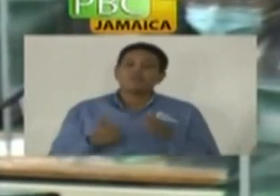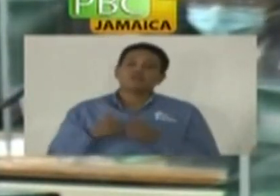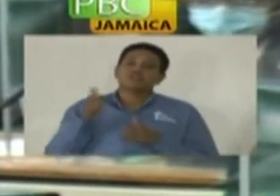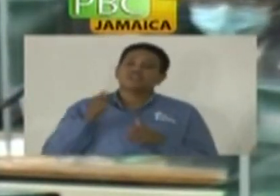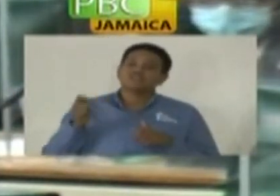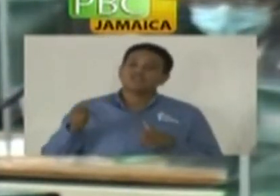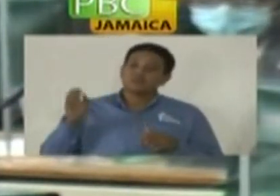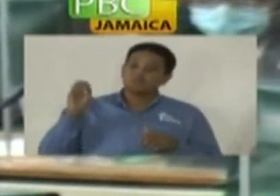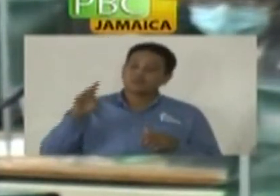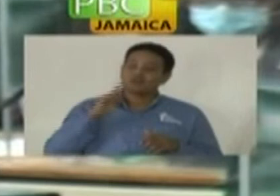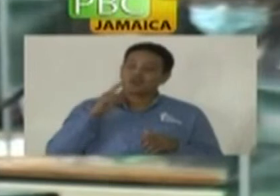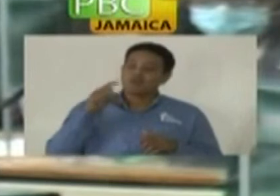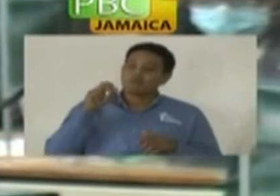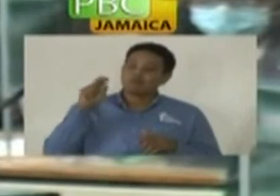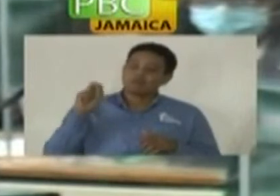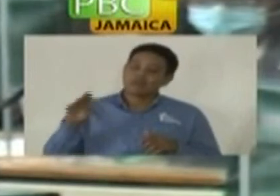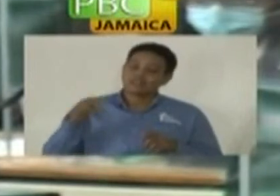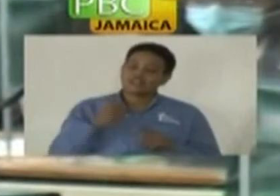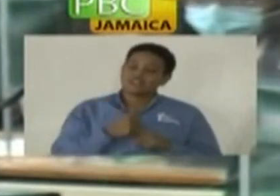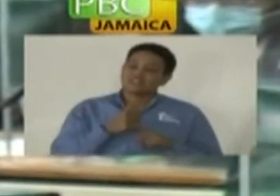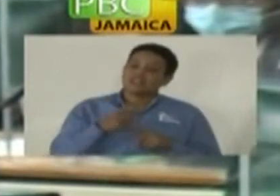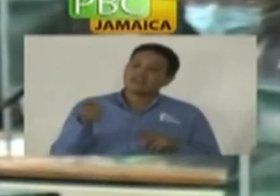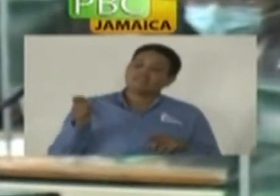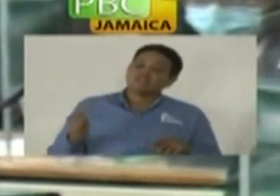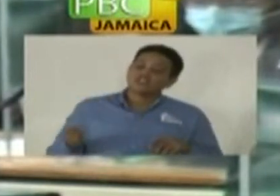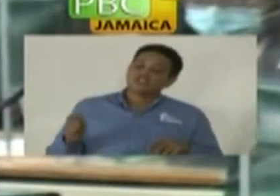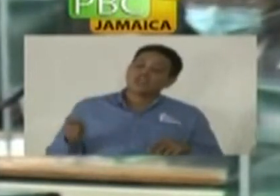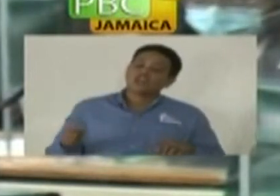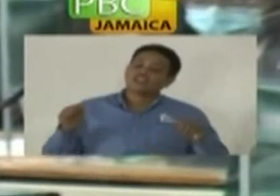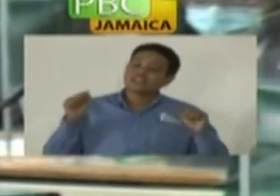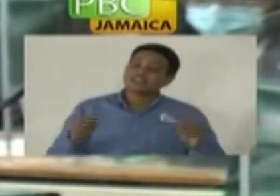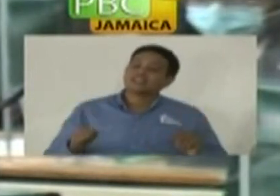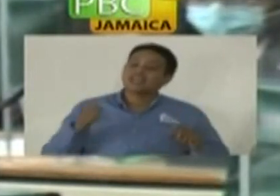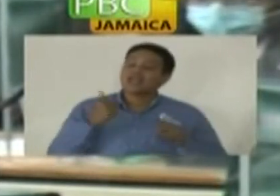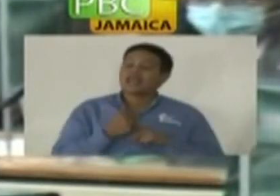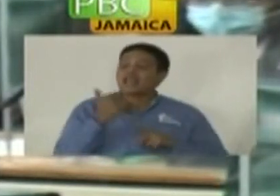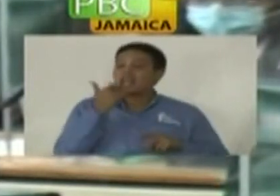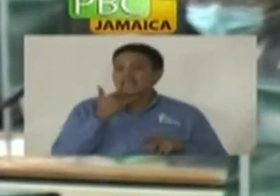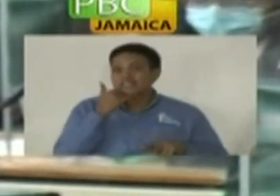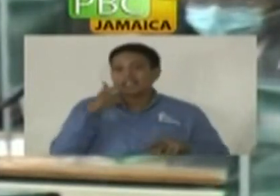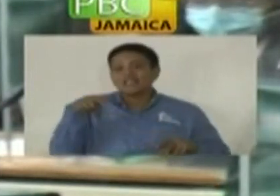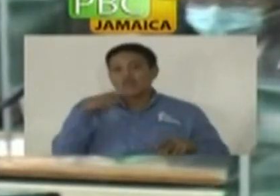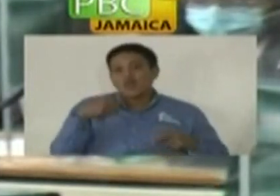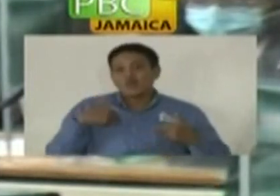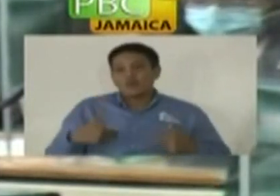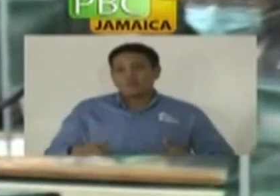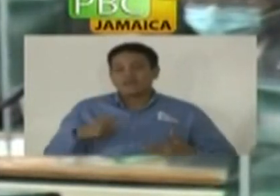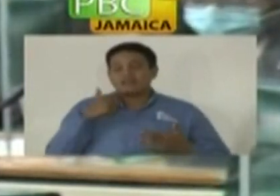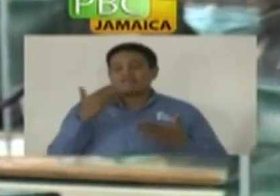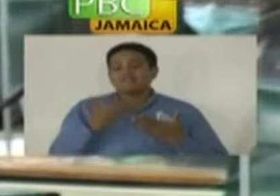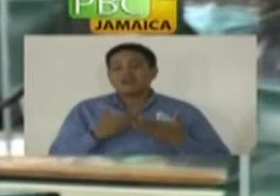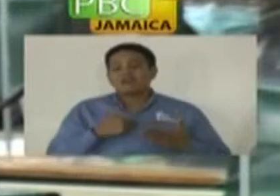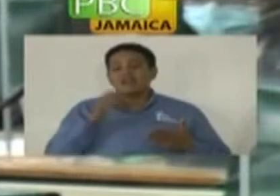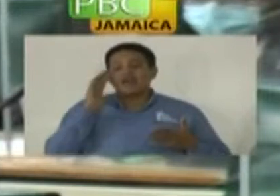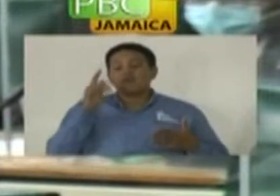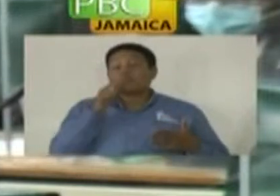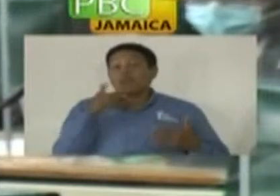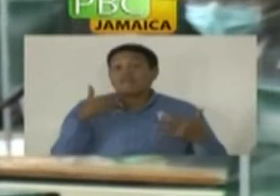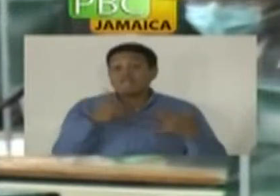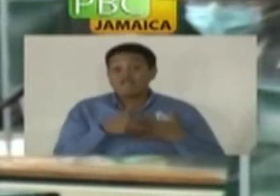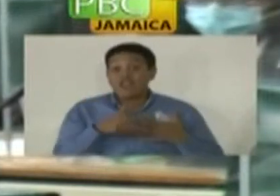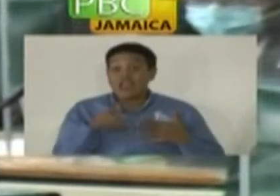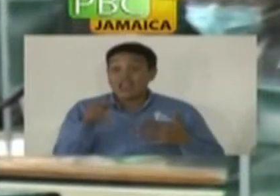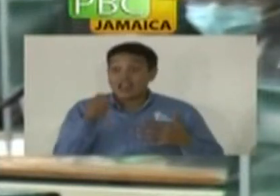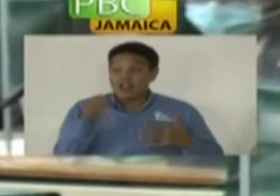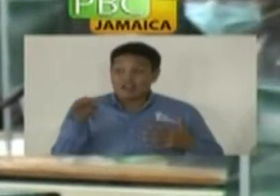easily recognized, that judges can err. They are human. And in fact, I would be very afraid